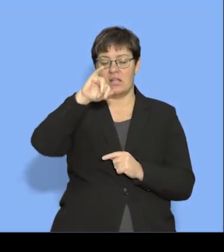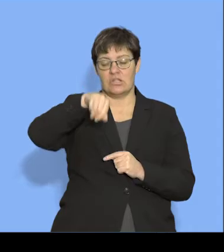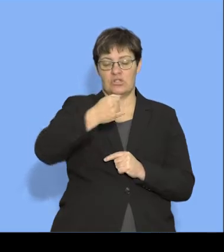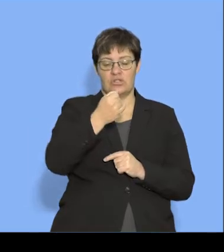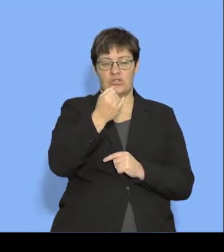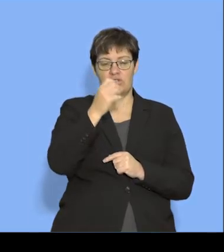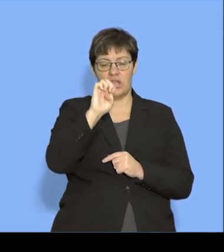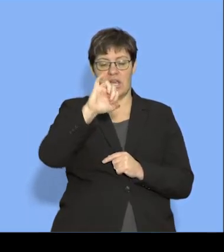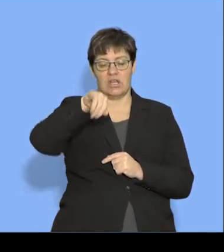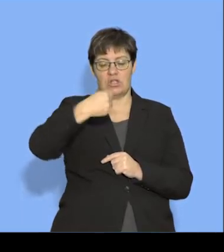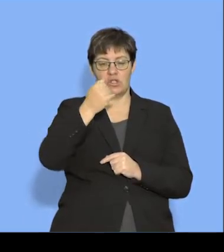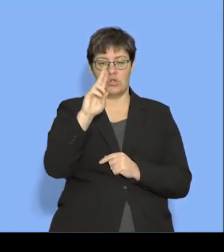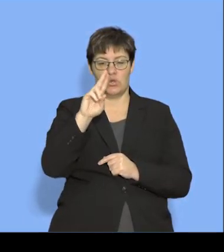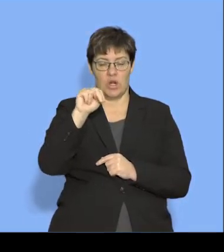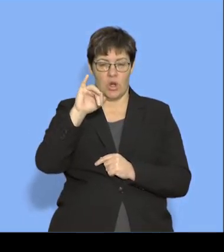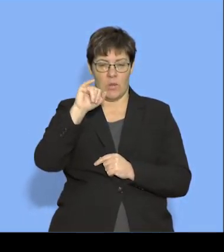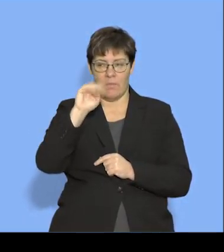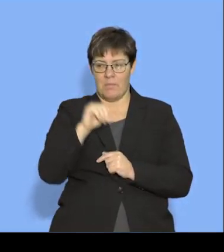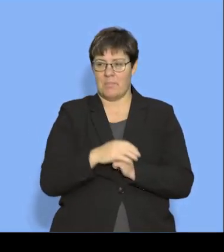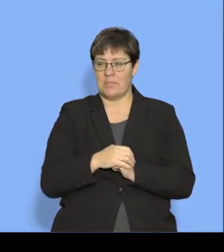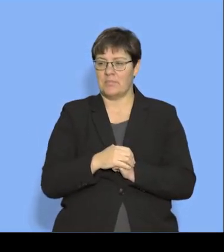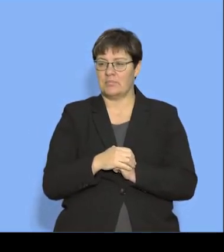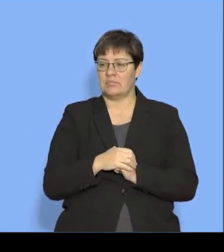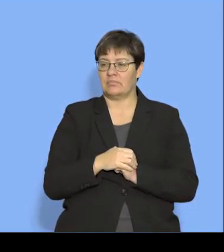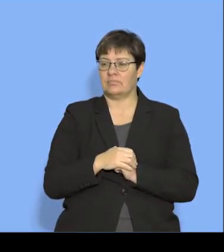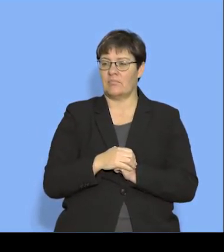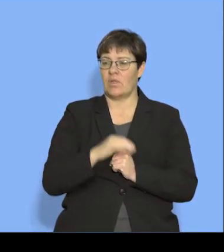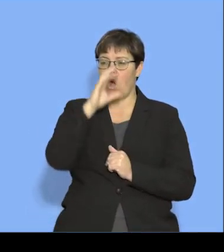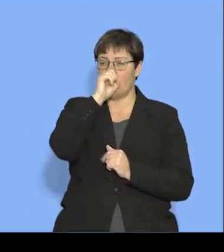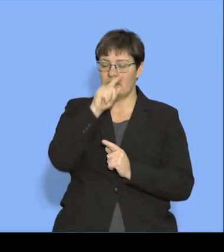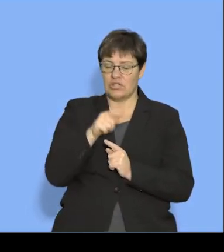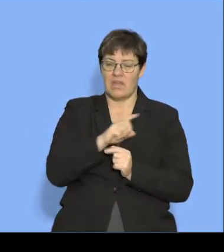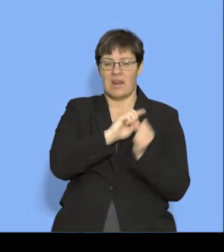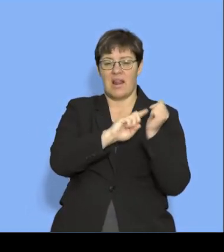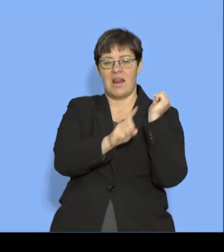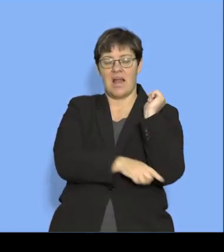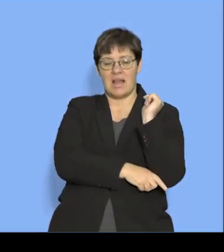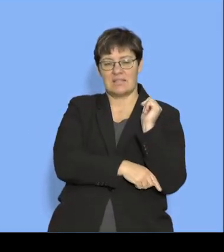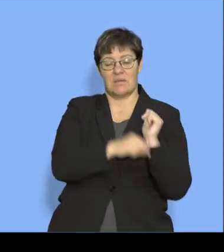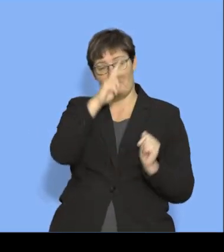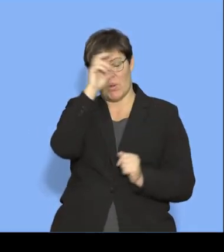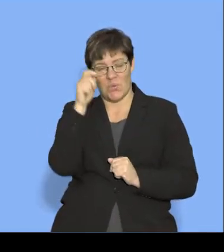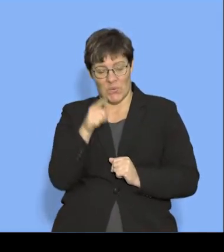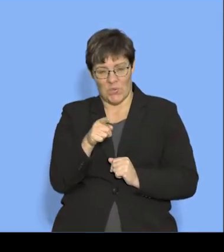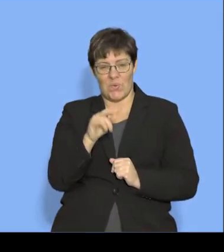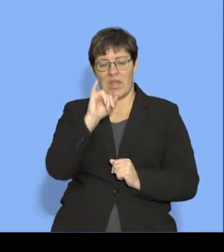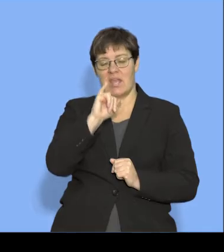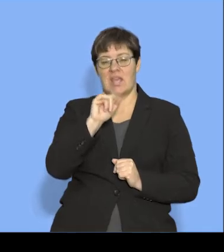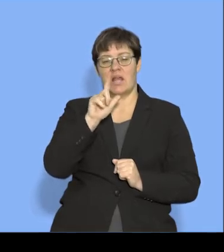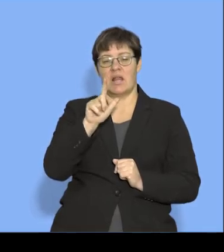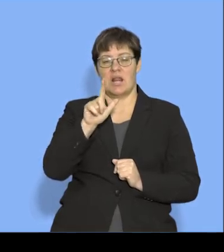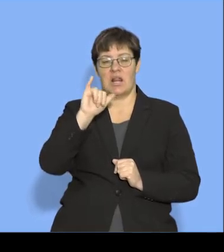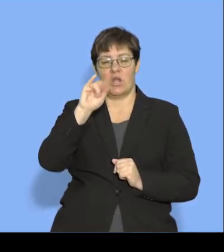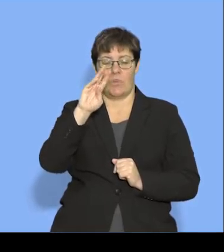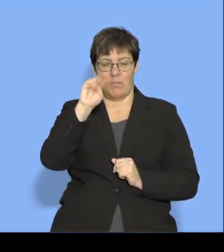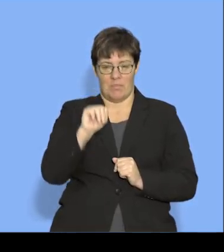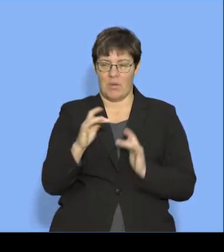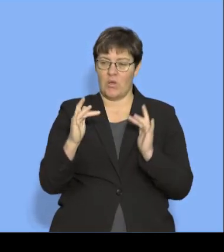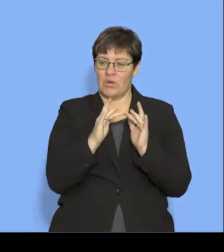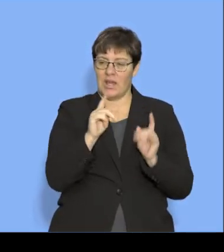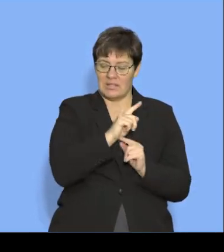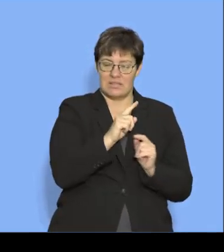the jejunum here, and I've indicated that with a key at the bottom. And then the last bit, which is the ileum, which connects